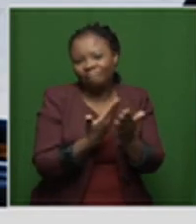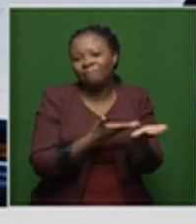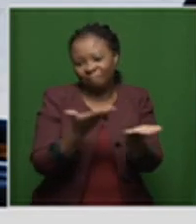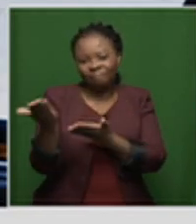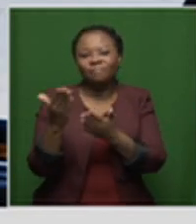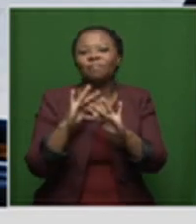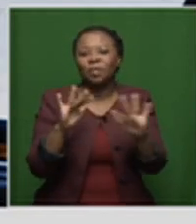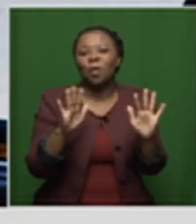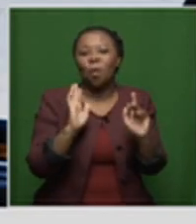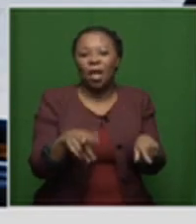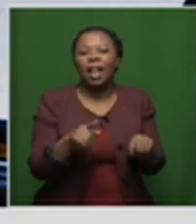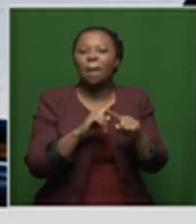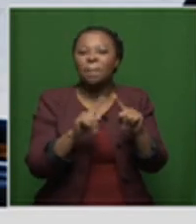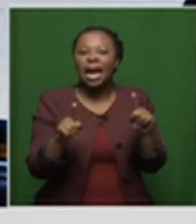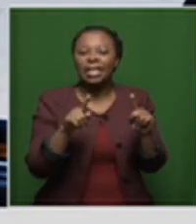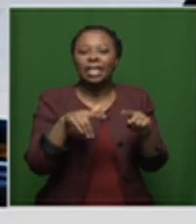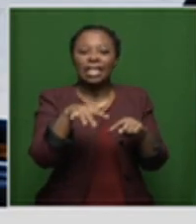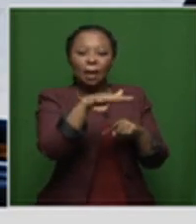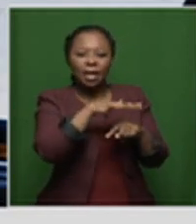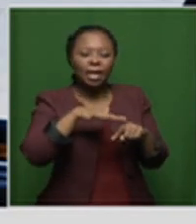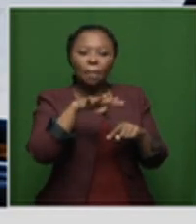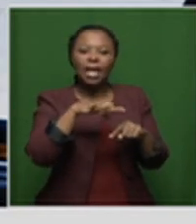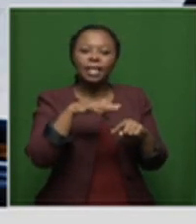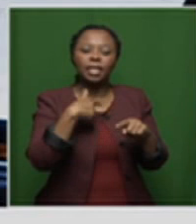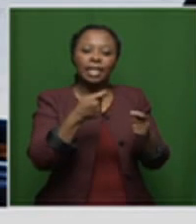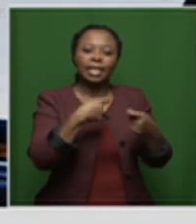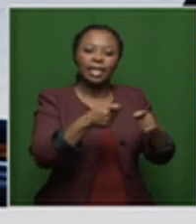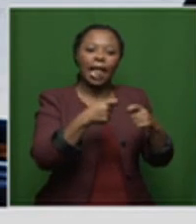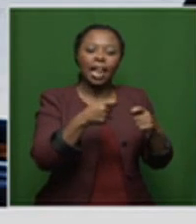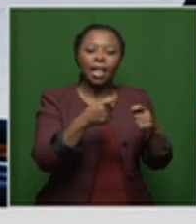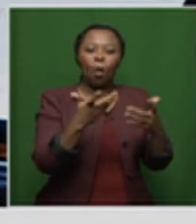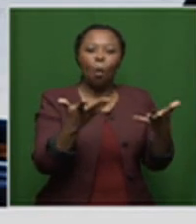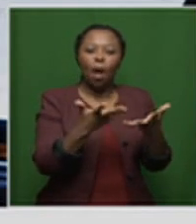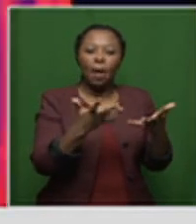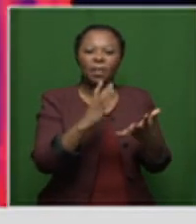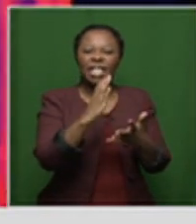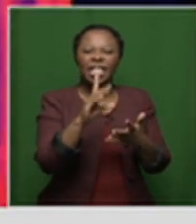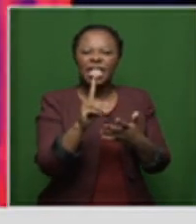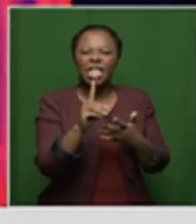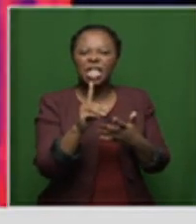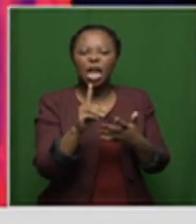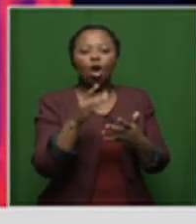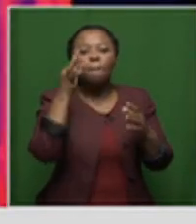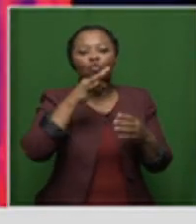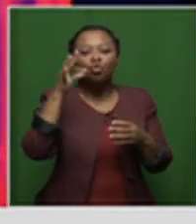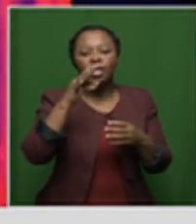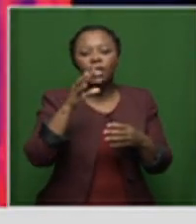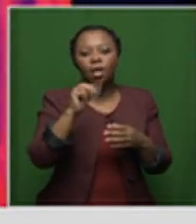Unfortunately, now, the place where we used to sell most of our CDs, which is a CD, what is it? Musica.